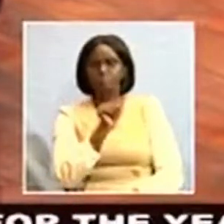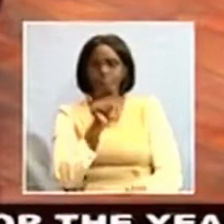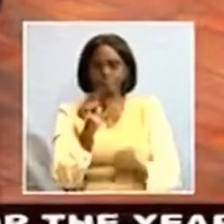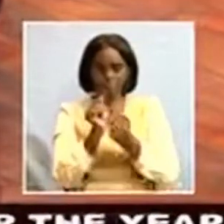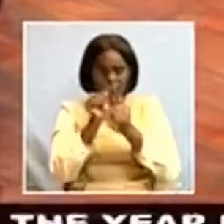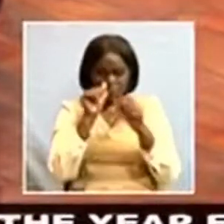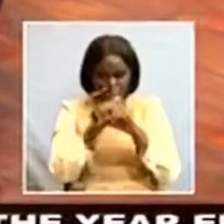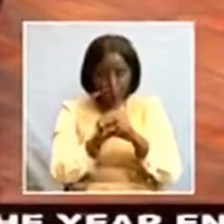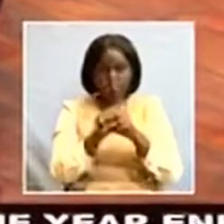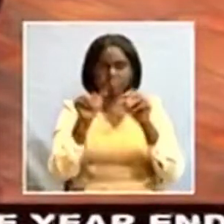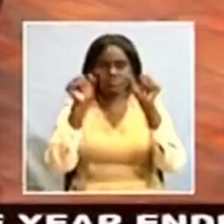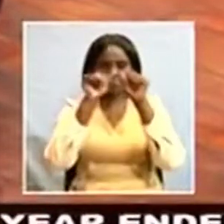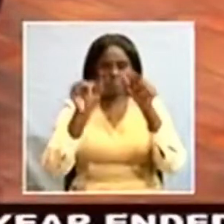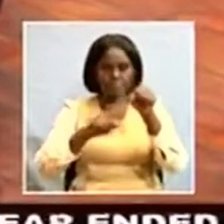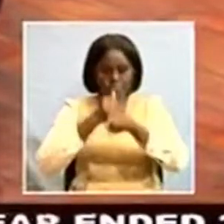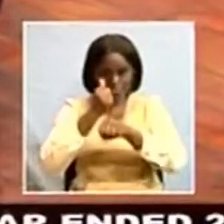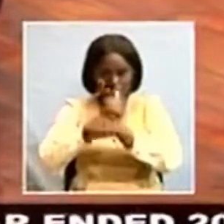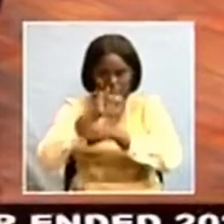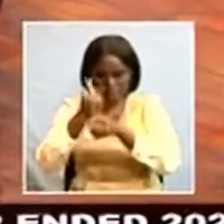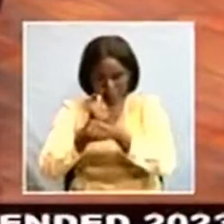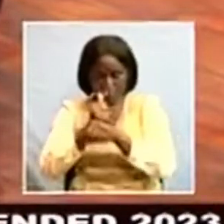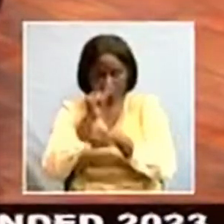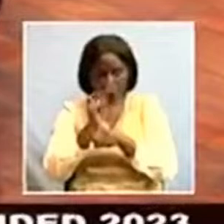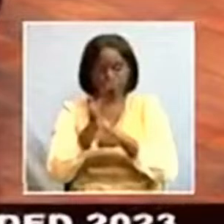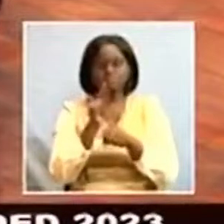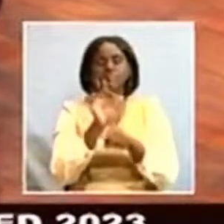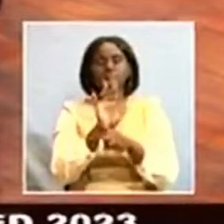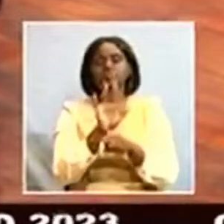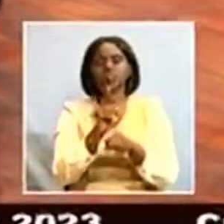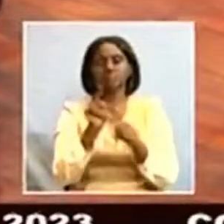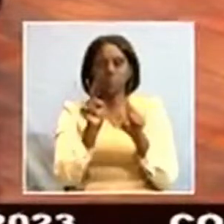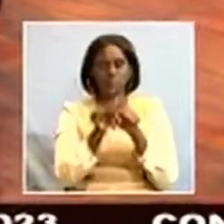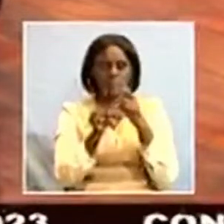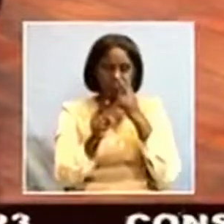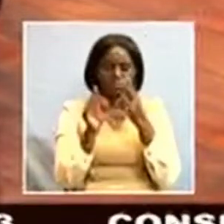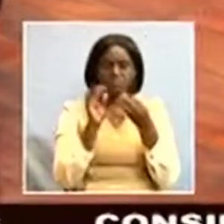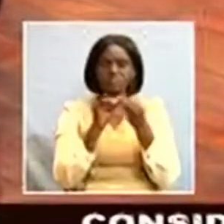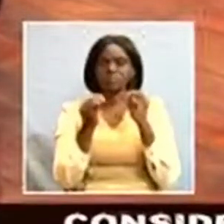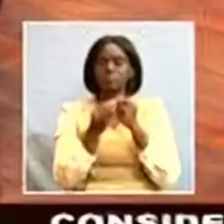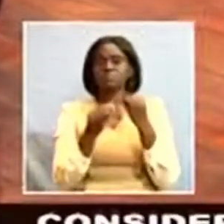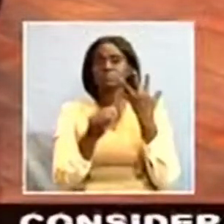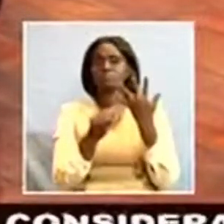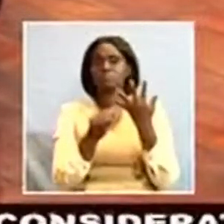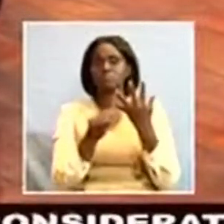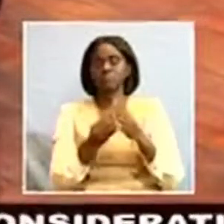within existing establishment. See appendix number 5.